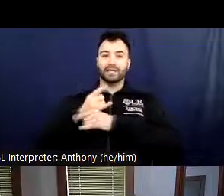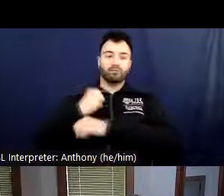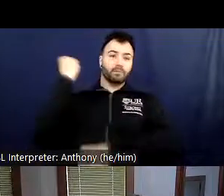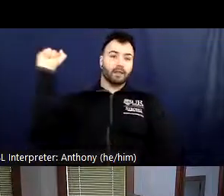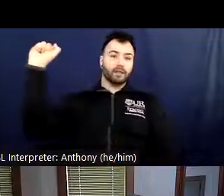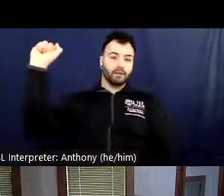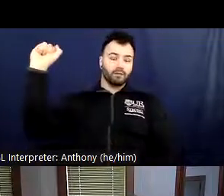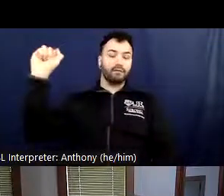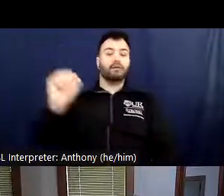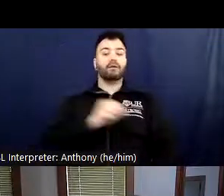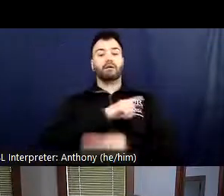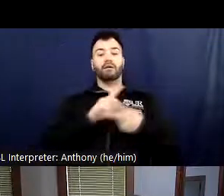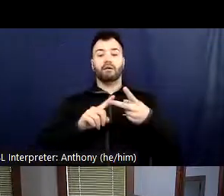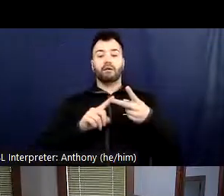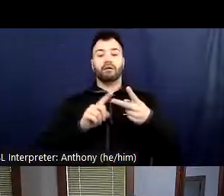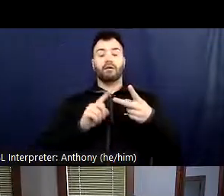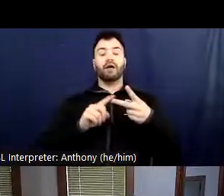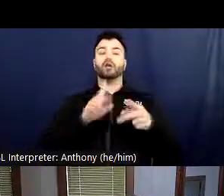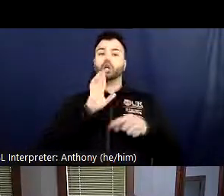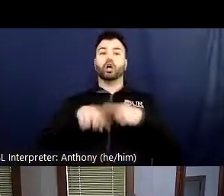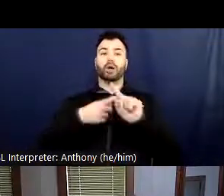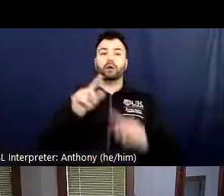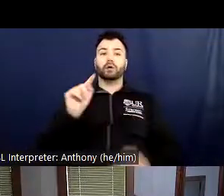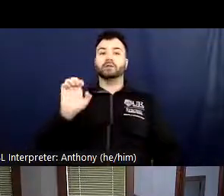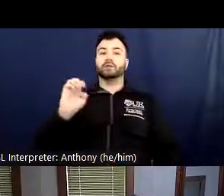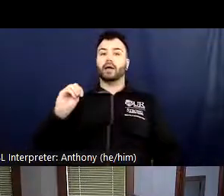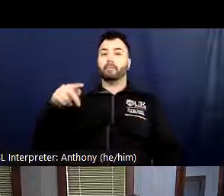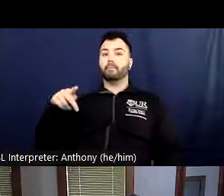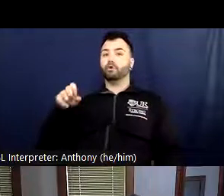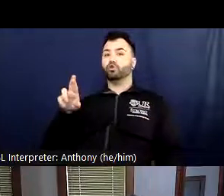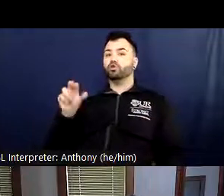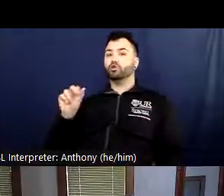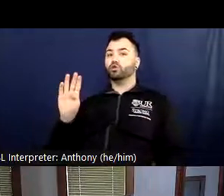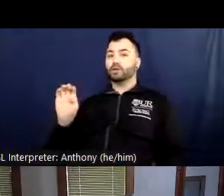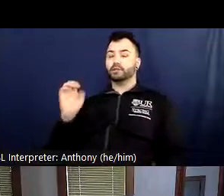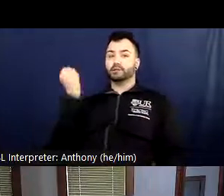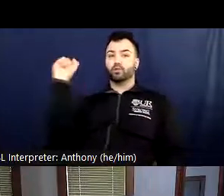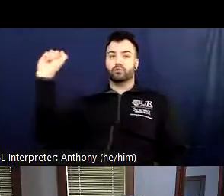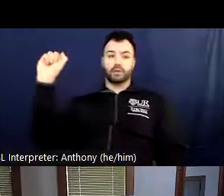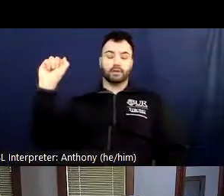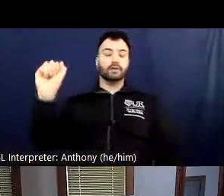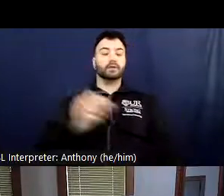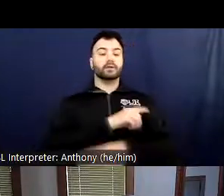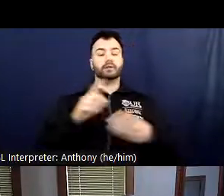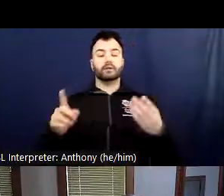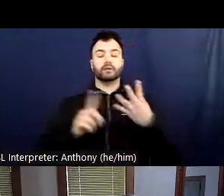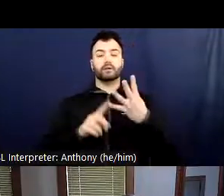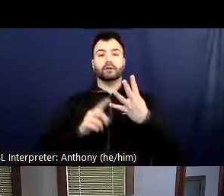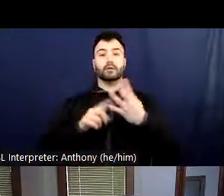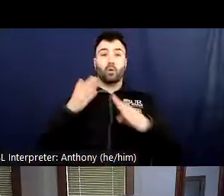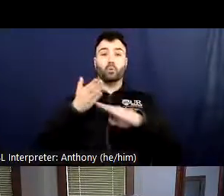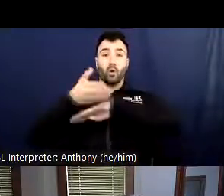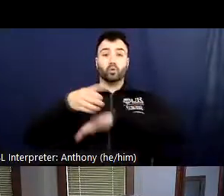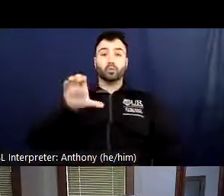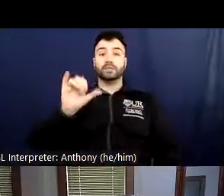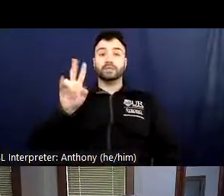movement from the 1830s to the 1920s, the post-Civil War era, which some people claim is the first